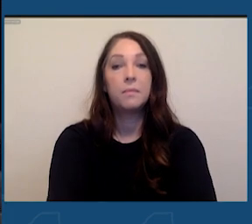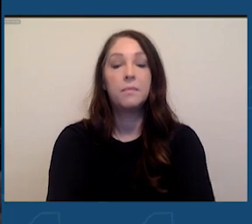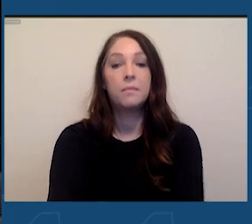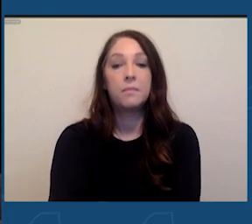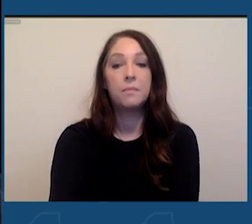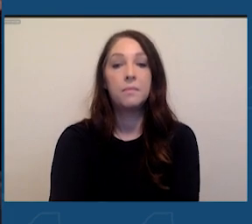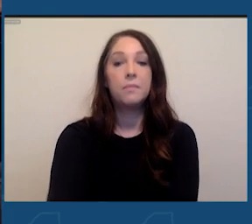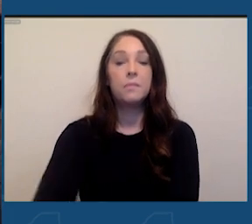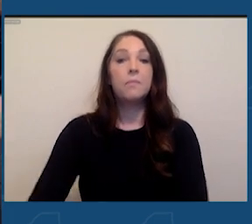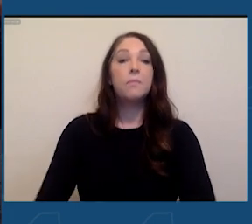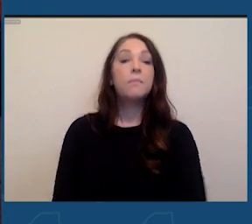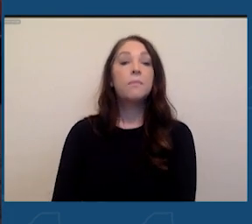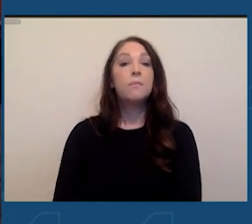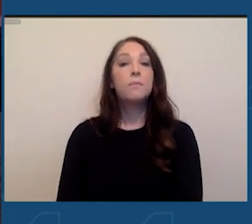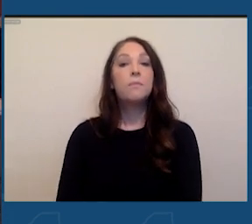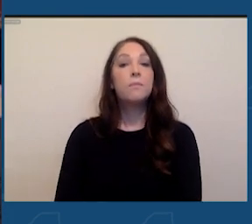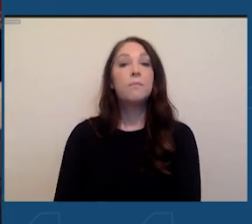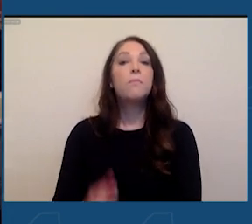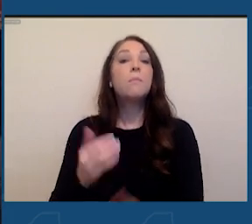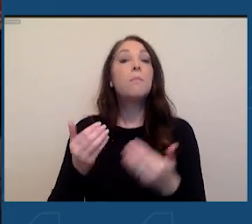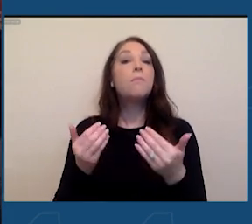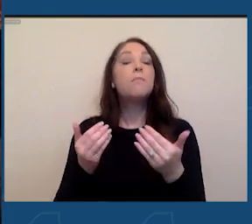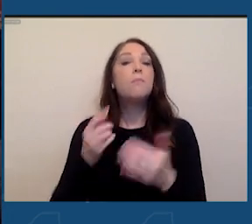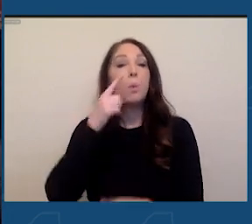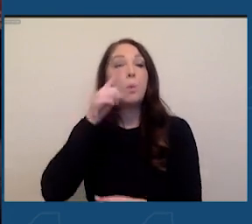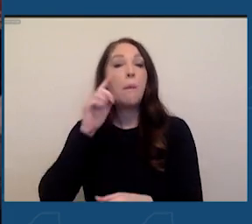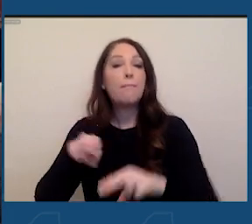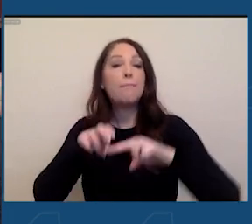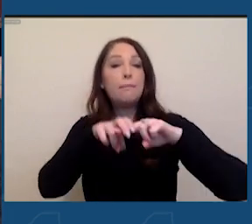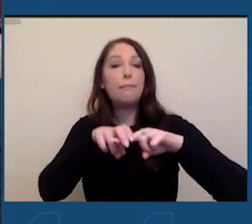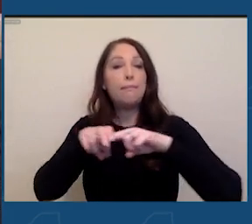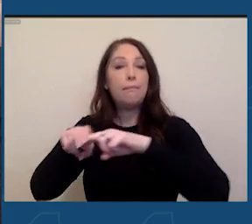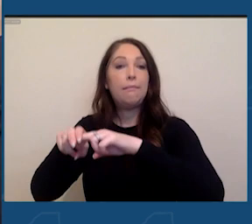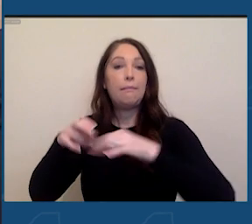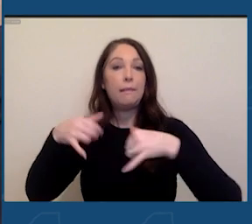Ladies and gentlemen, please remain seated as the program takes a photo.